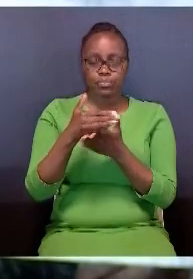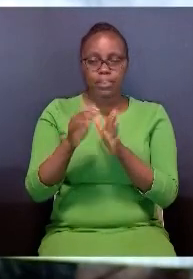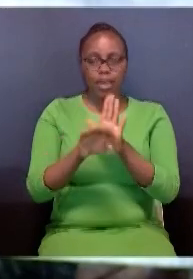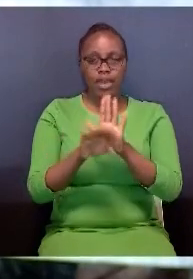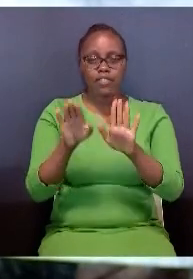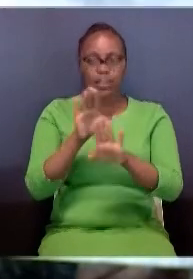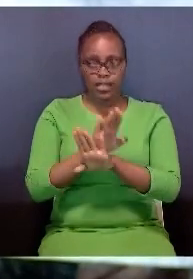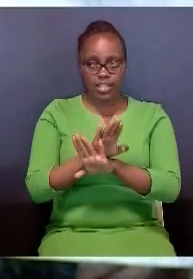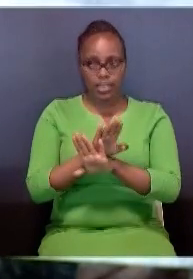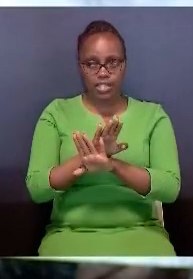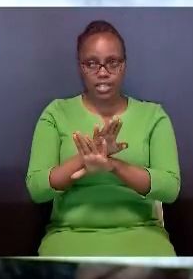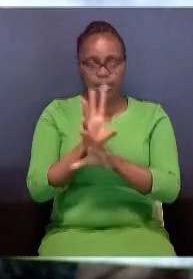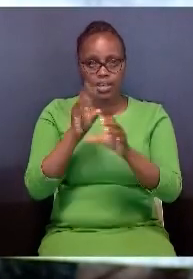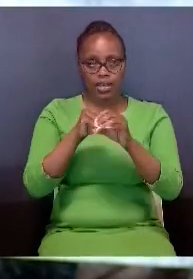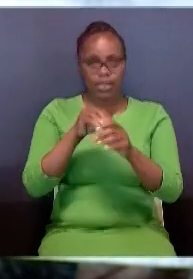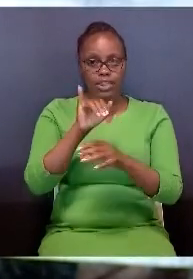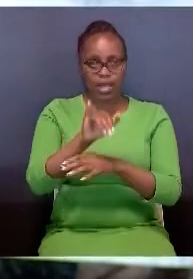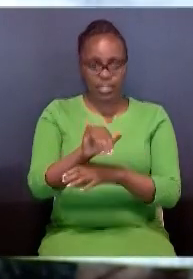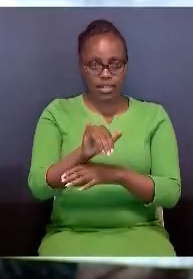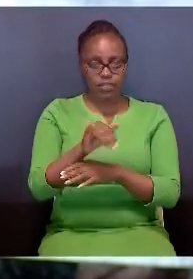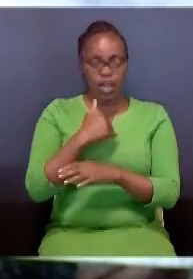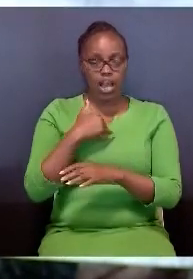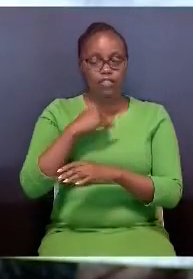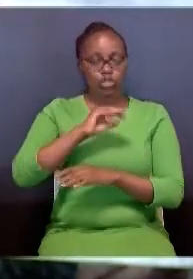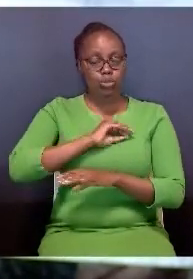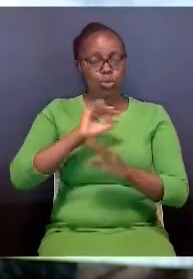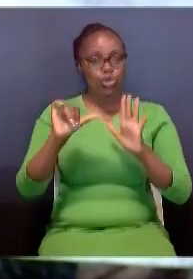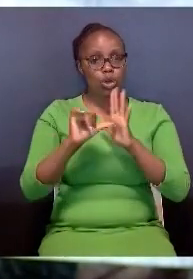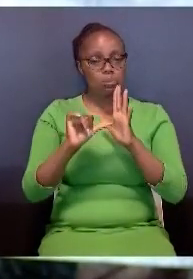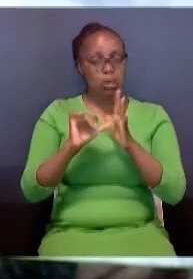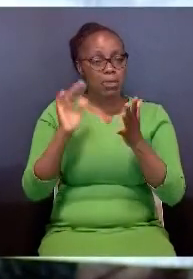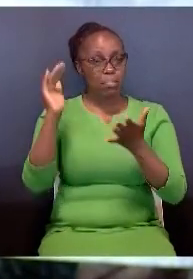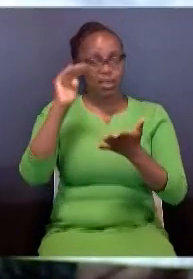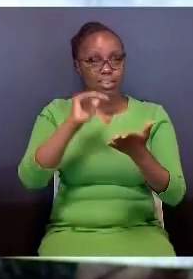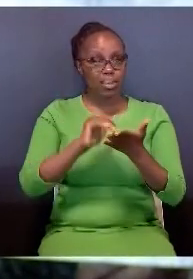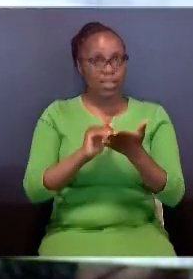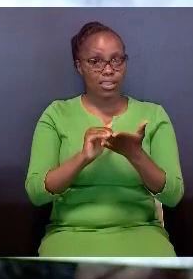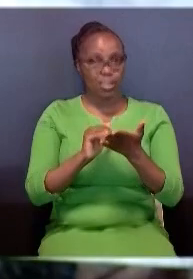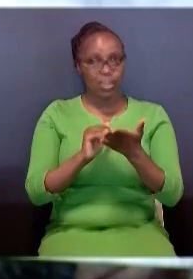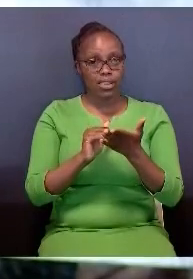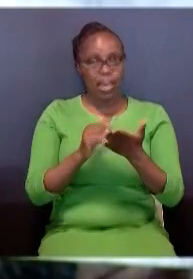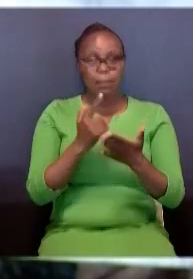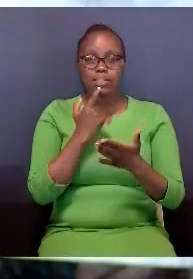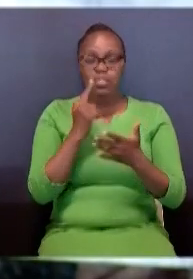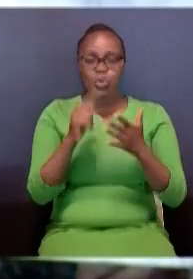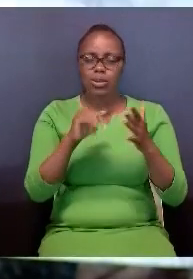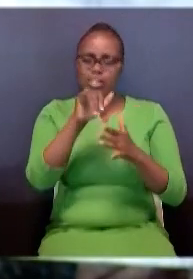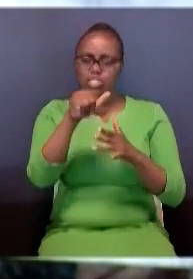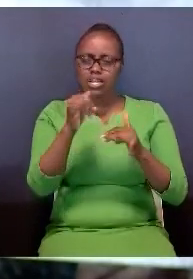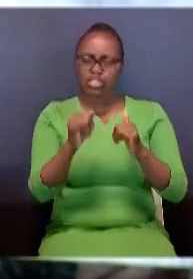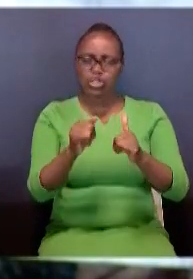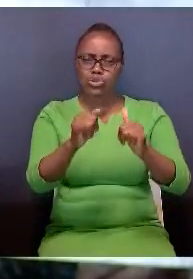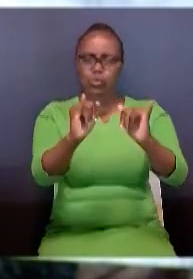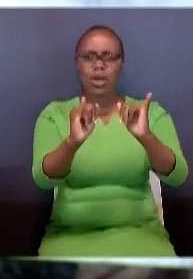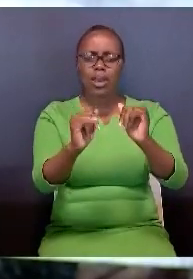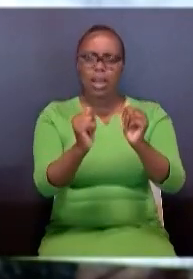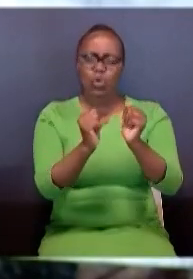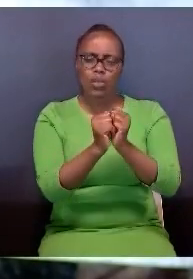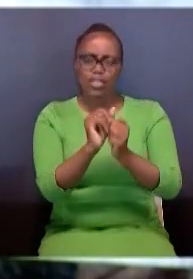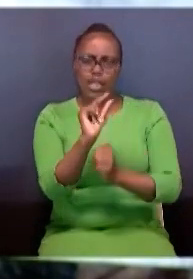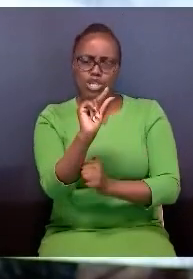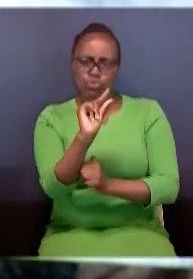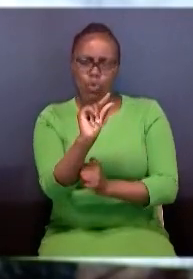everything in excess has its own problems. So again, I'm saying just try, even with a little bit,